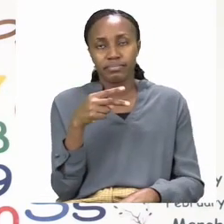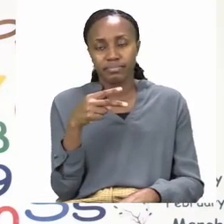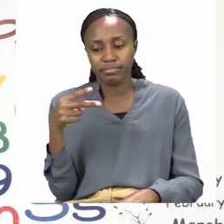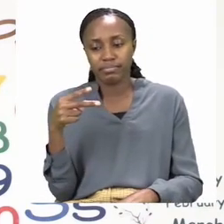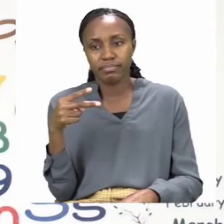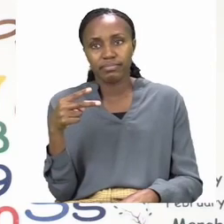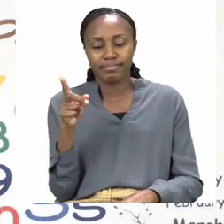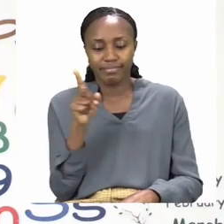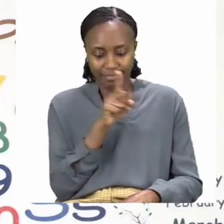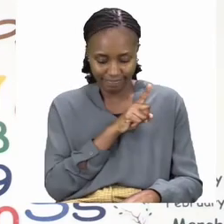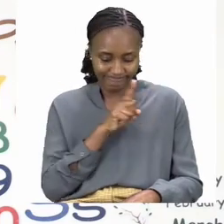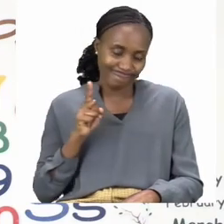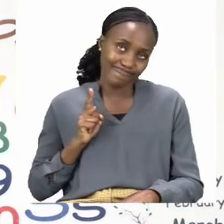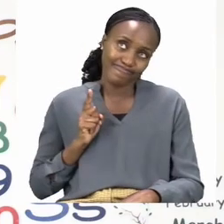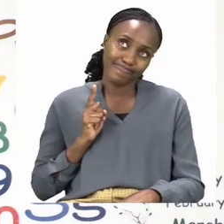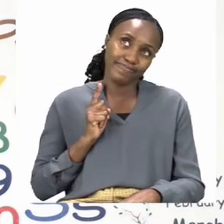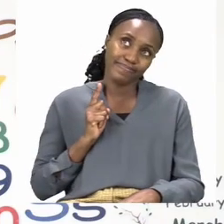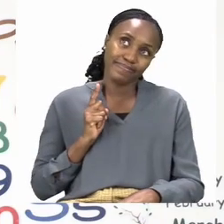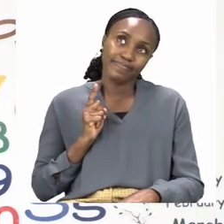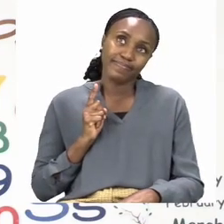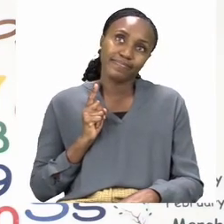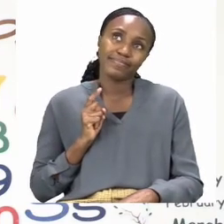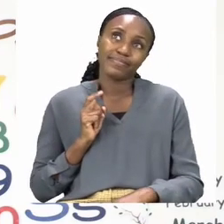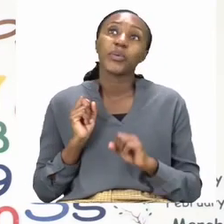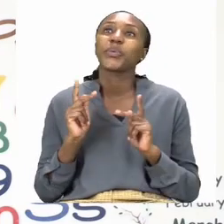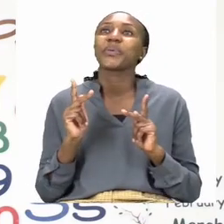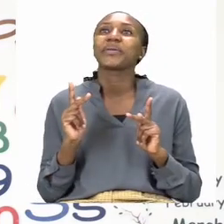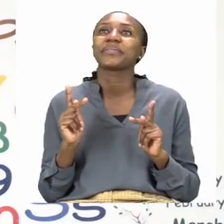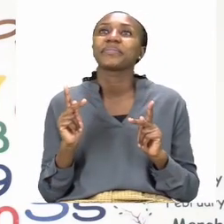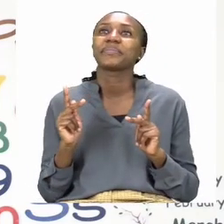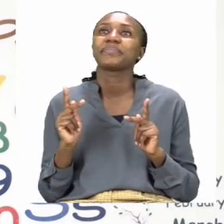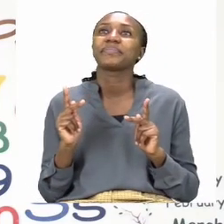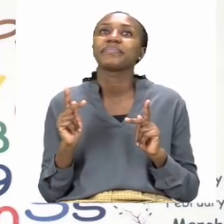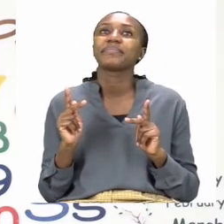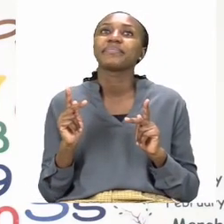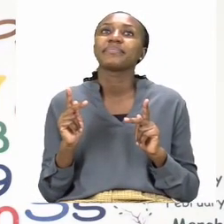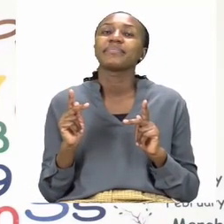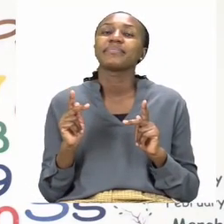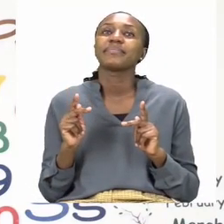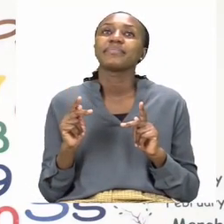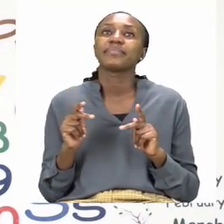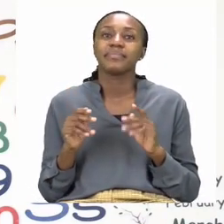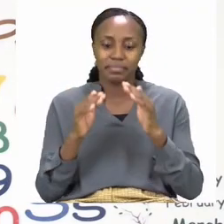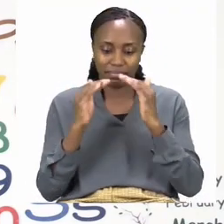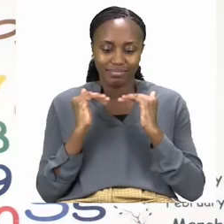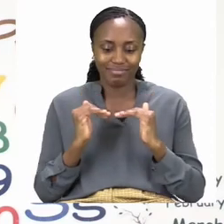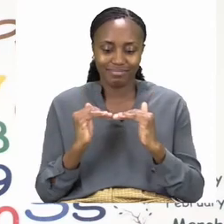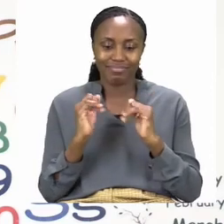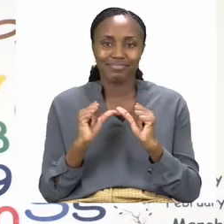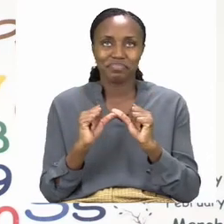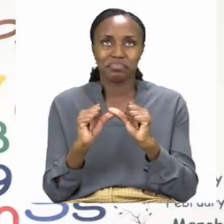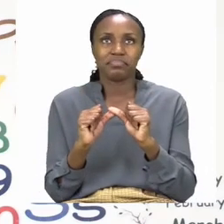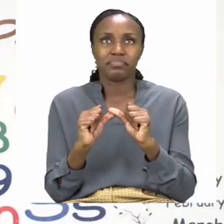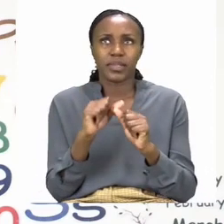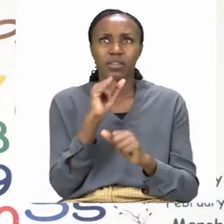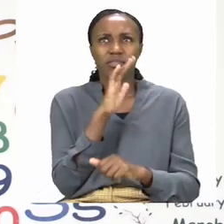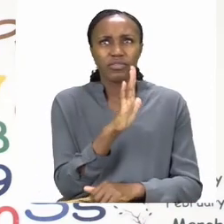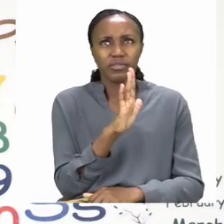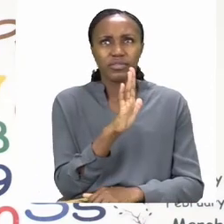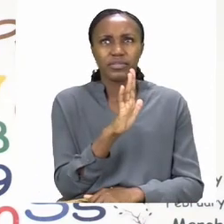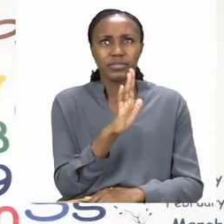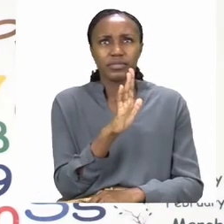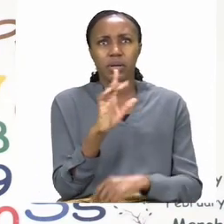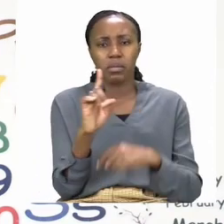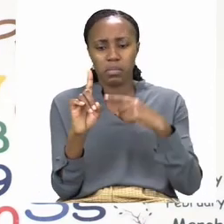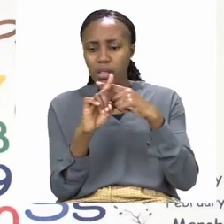is equal to 11. All right. Let's try it with the next sum. 5 plus